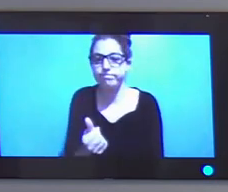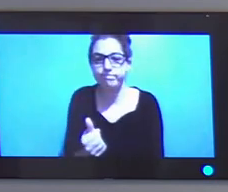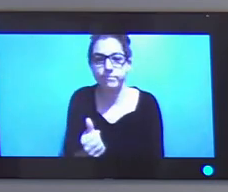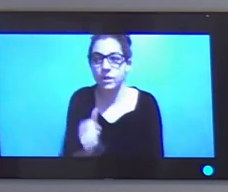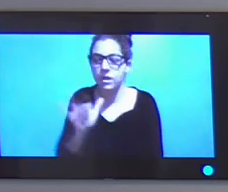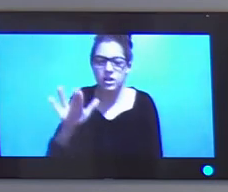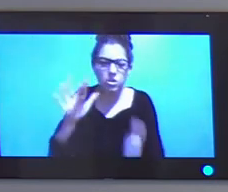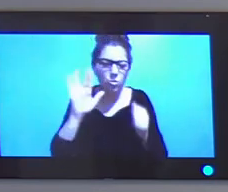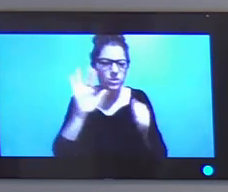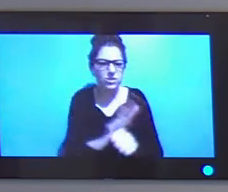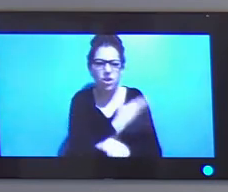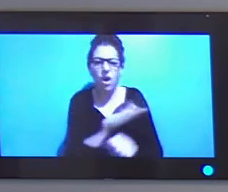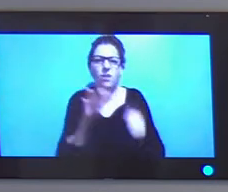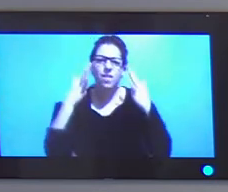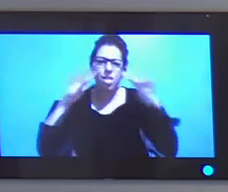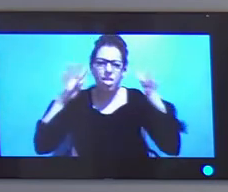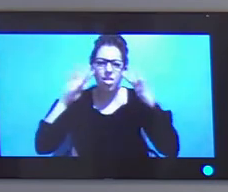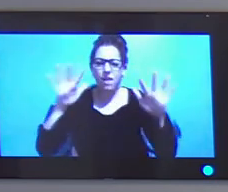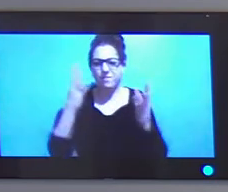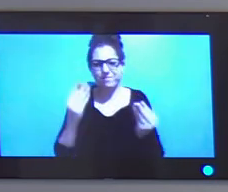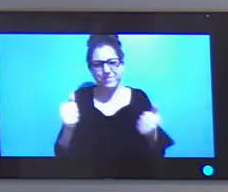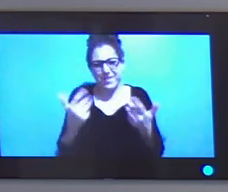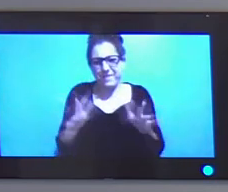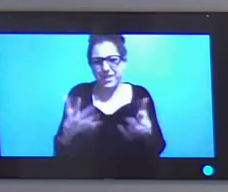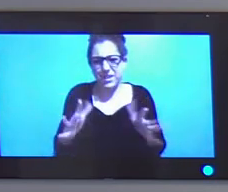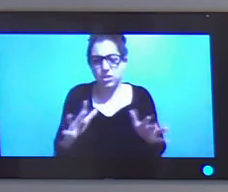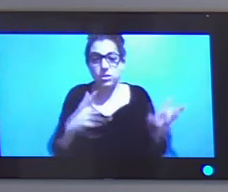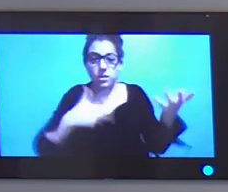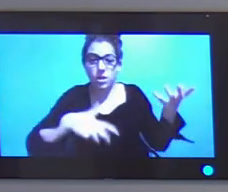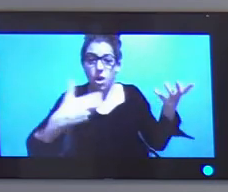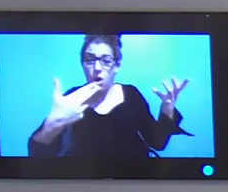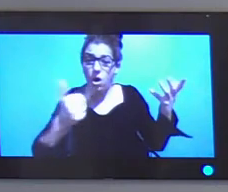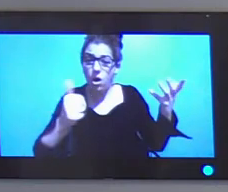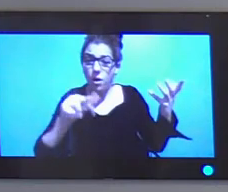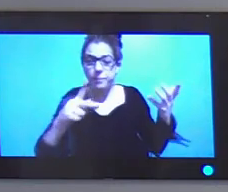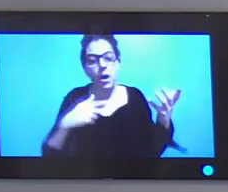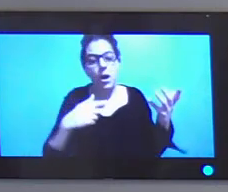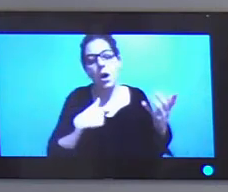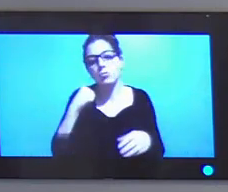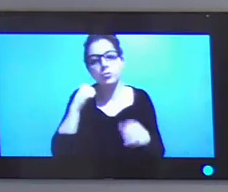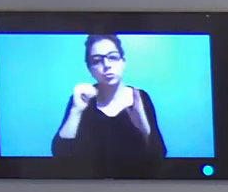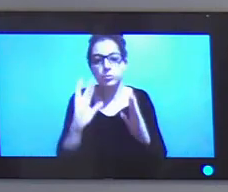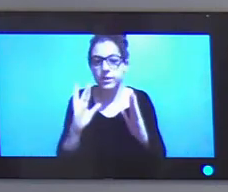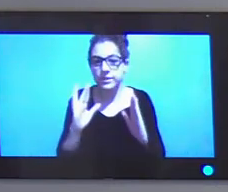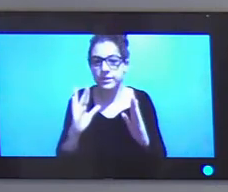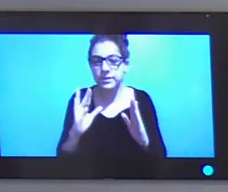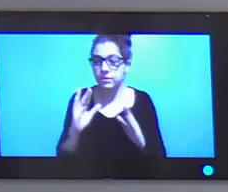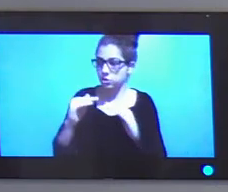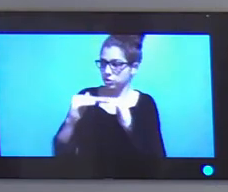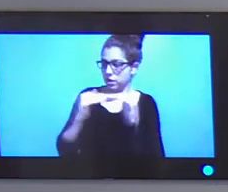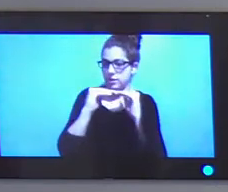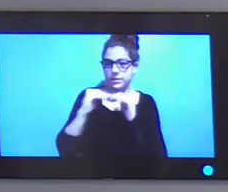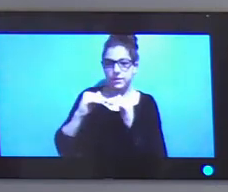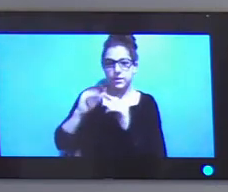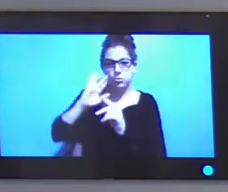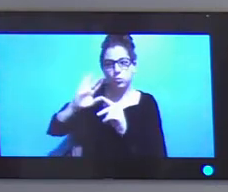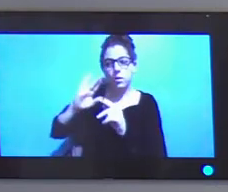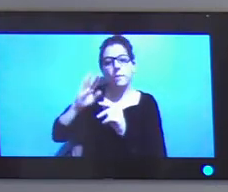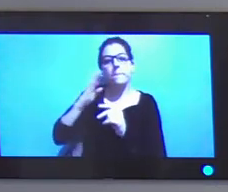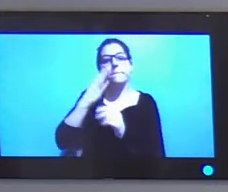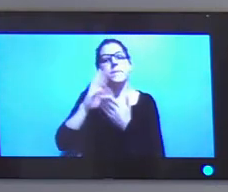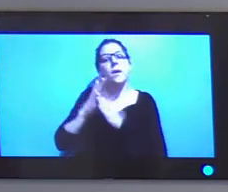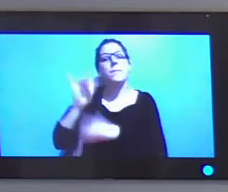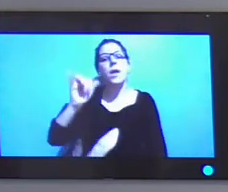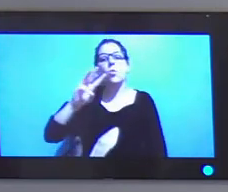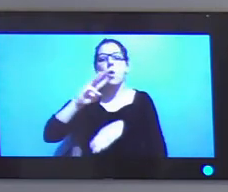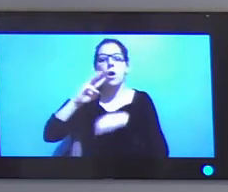your songs. To the melody of the harps I will not listen. But let justice roll like waters, and righteousness